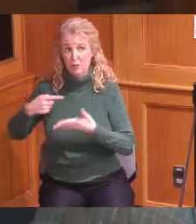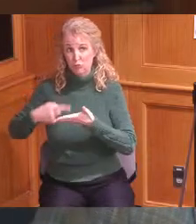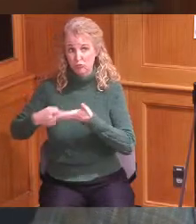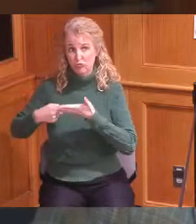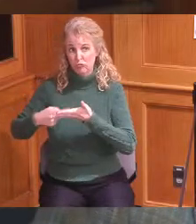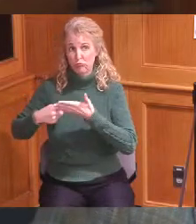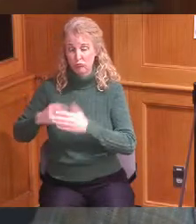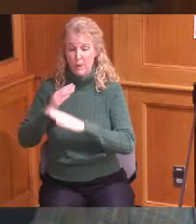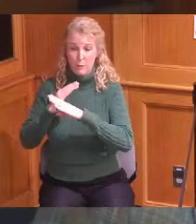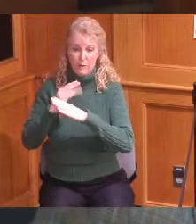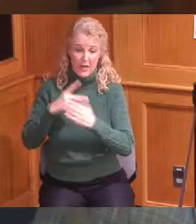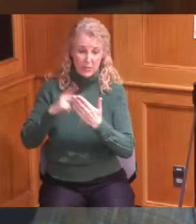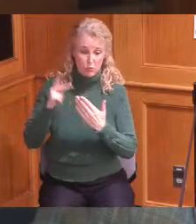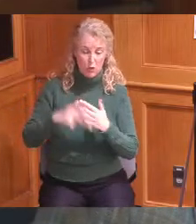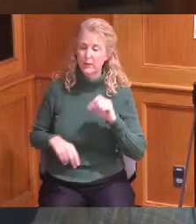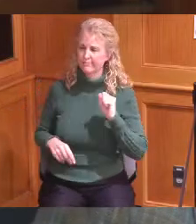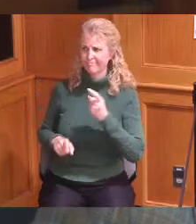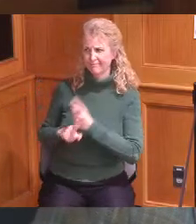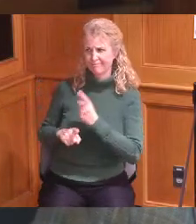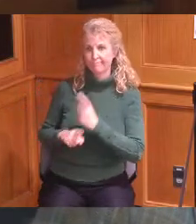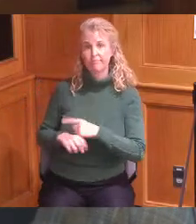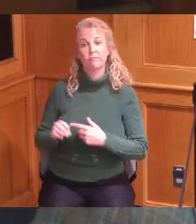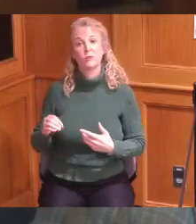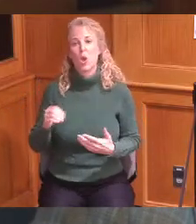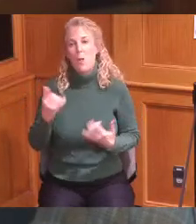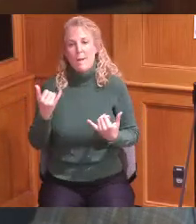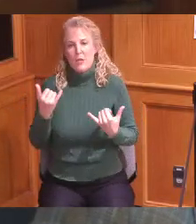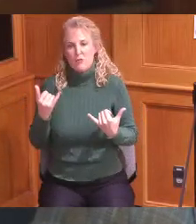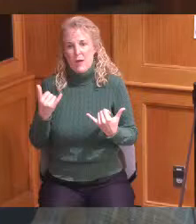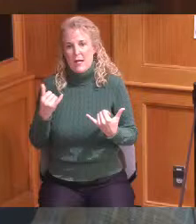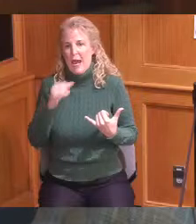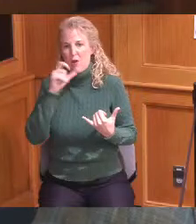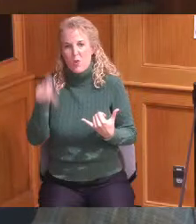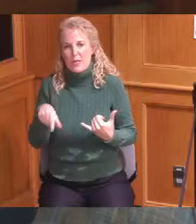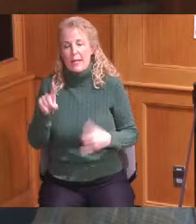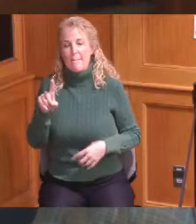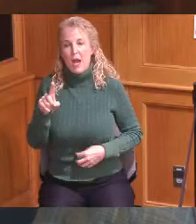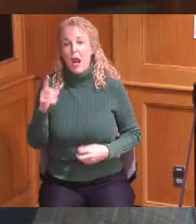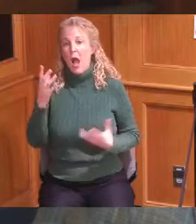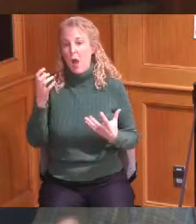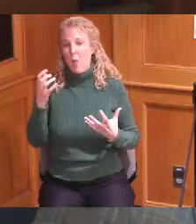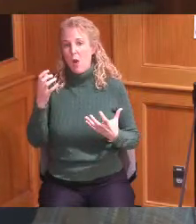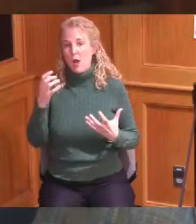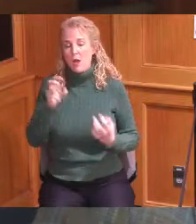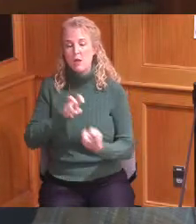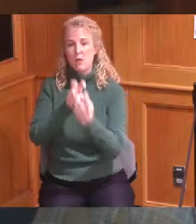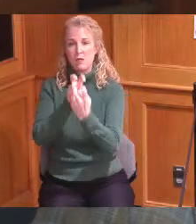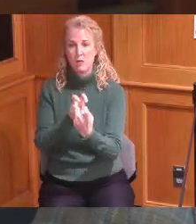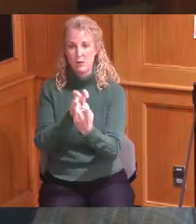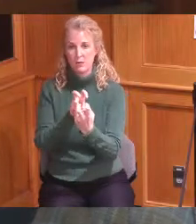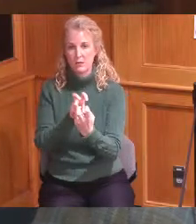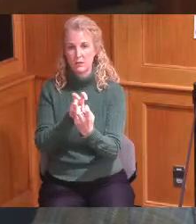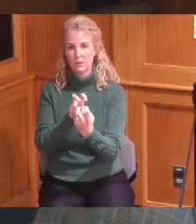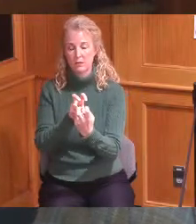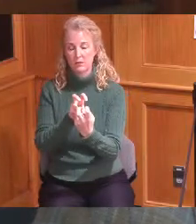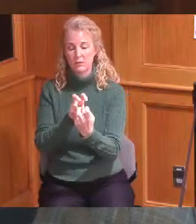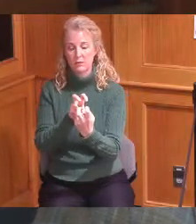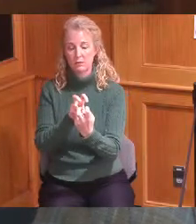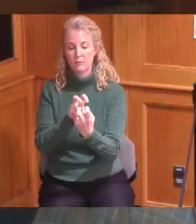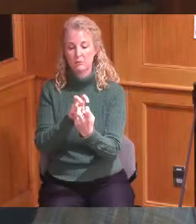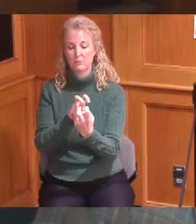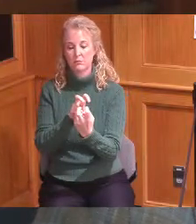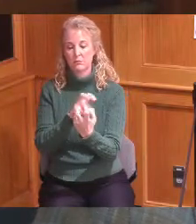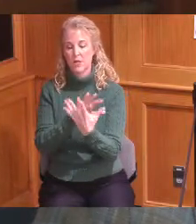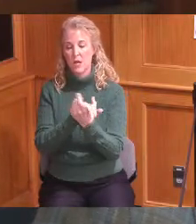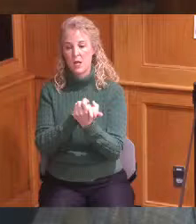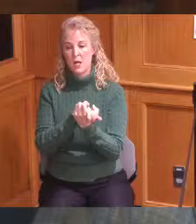about some preventive programs. Right. So don't have time to debate it today, but we'll have another shot, another bite at the apple. but I